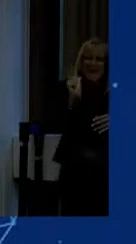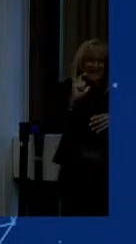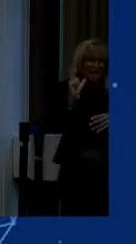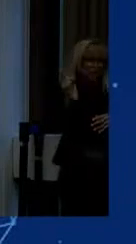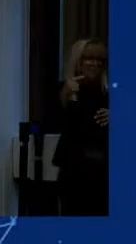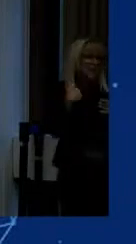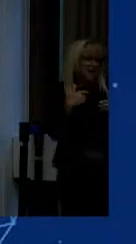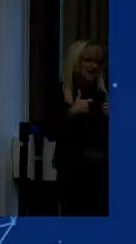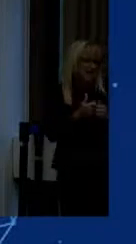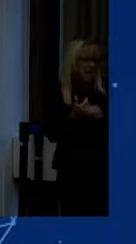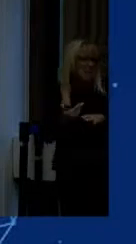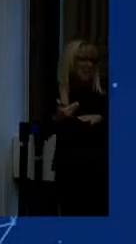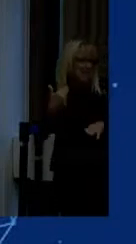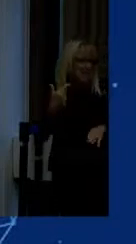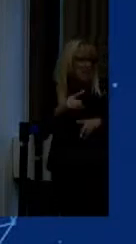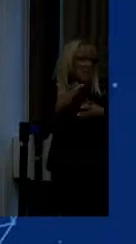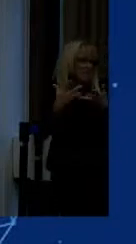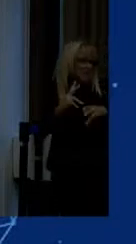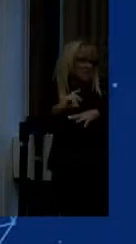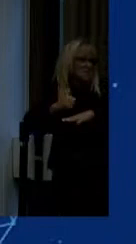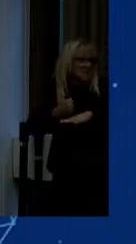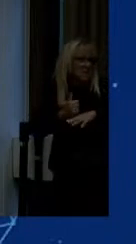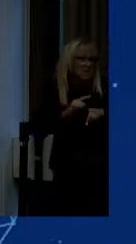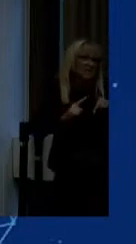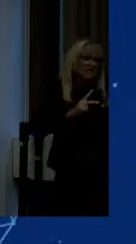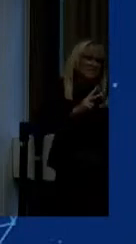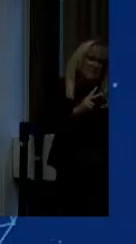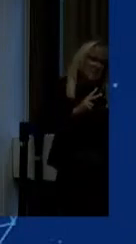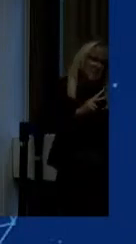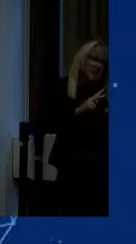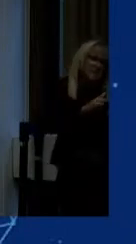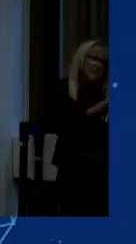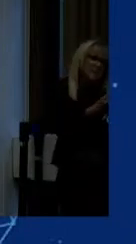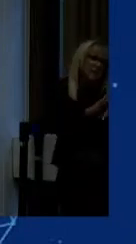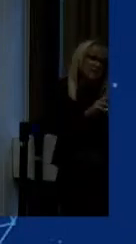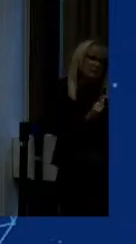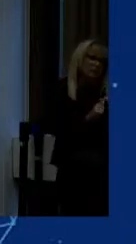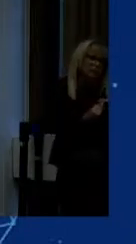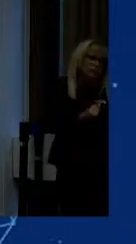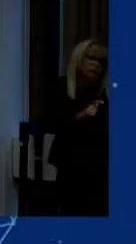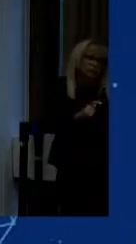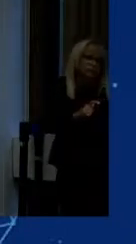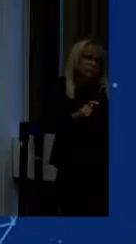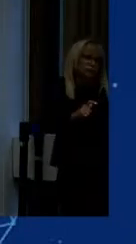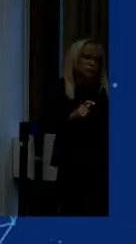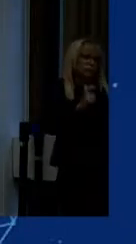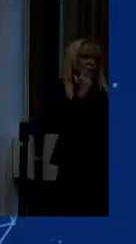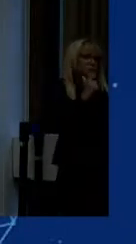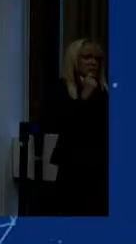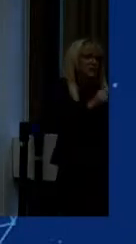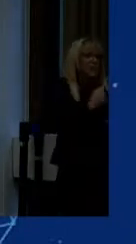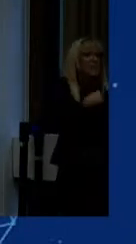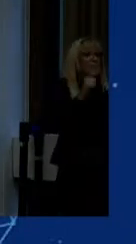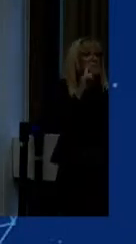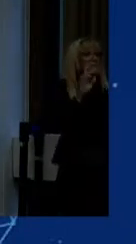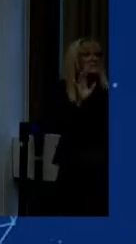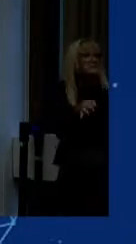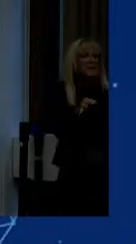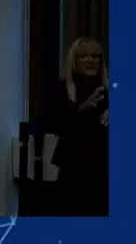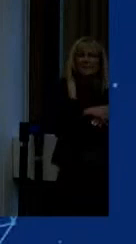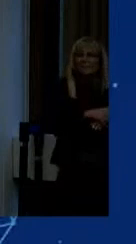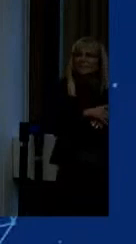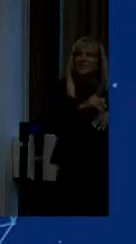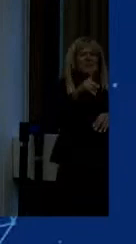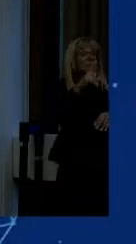already. But it's mega popular and growing by the day. So what we decided to do